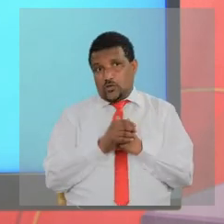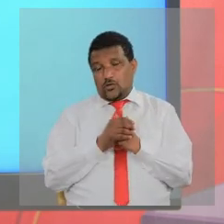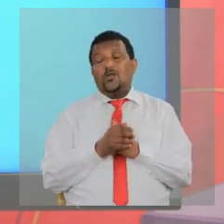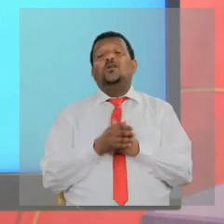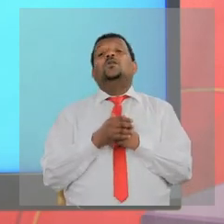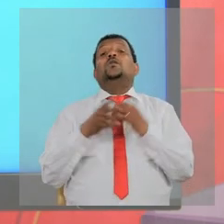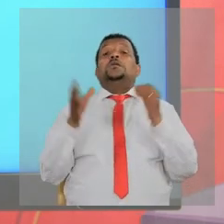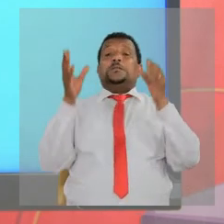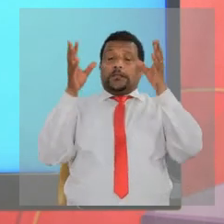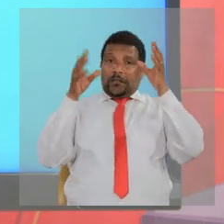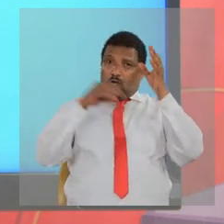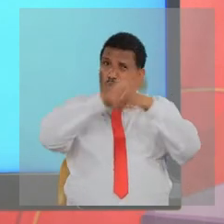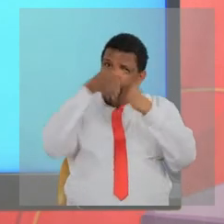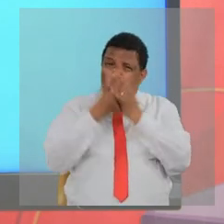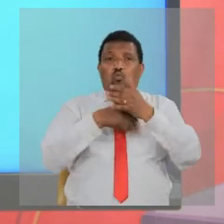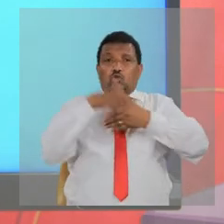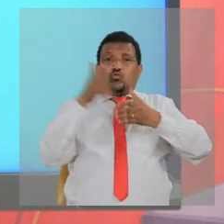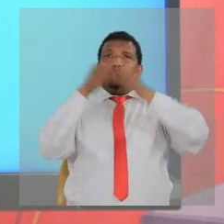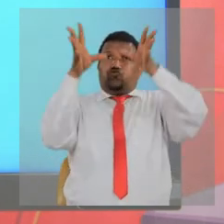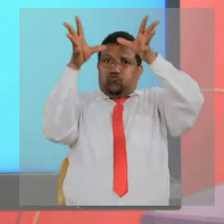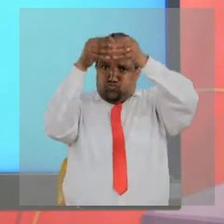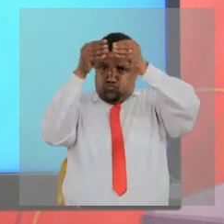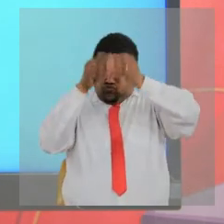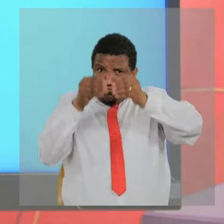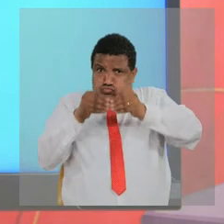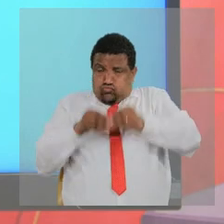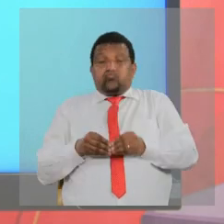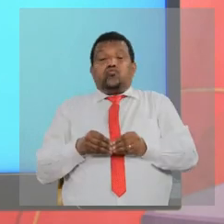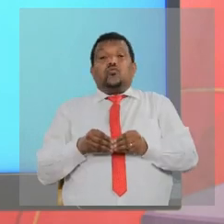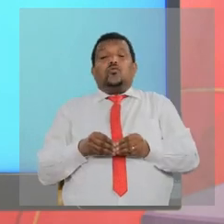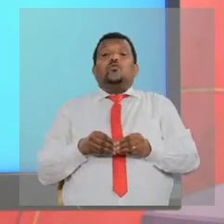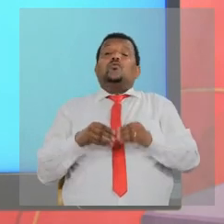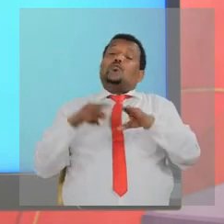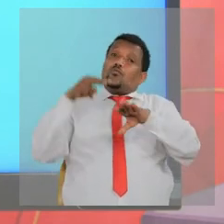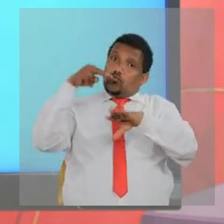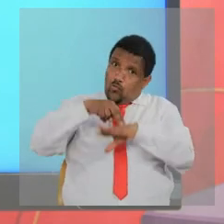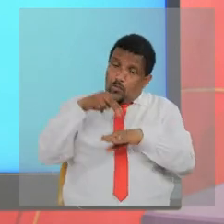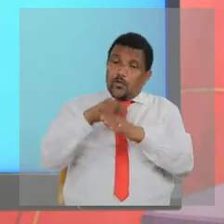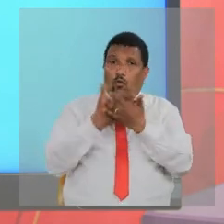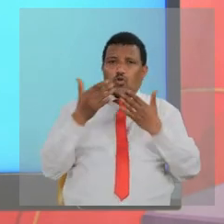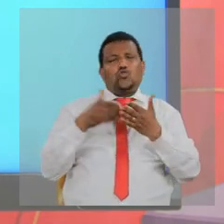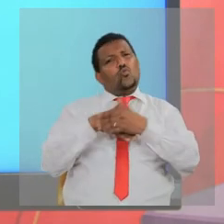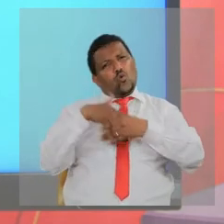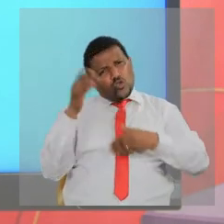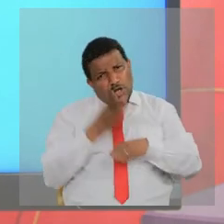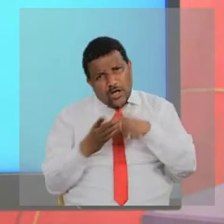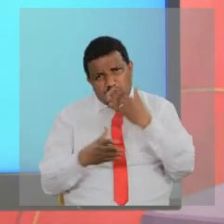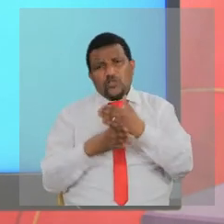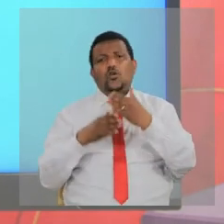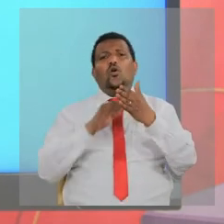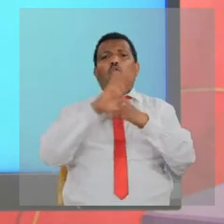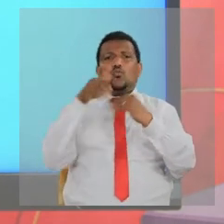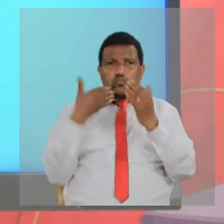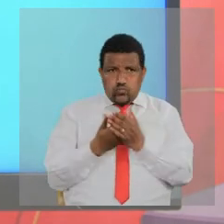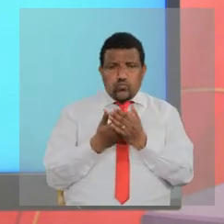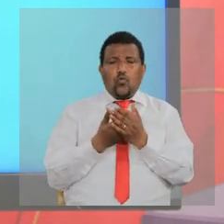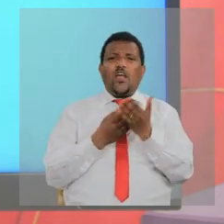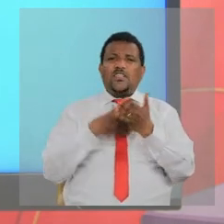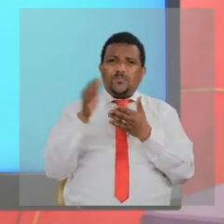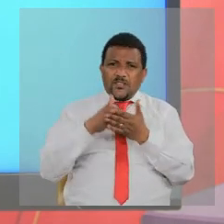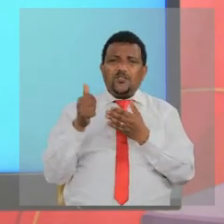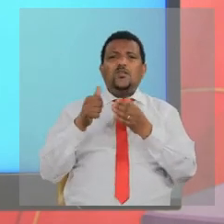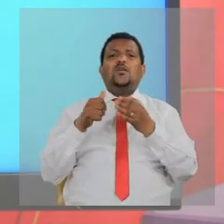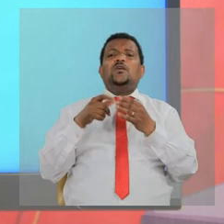By adding all the expense made on business fixed equipment, all the expense made on construction, and all the expense made